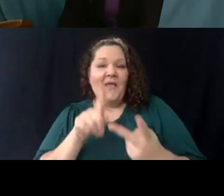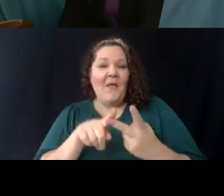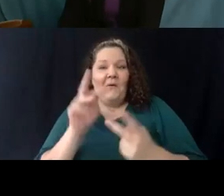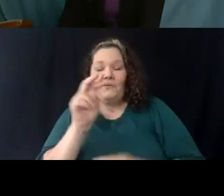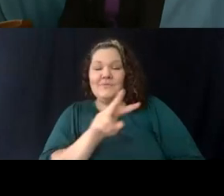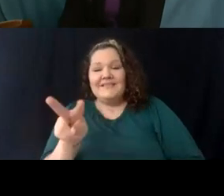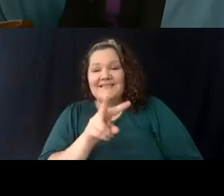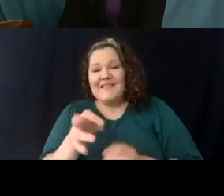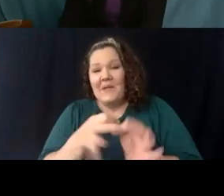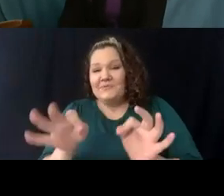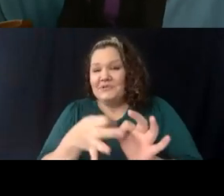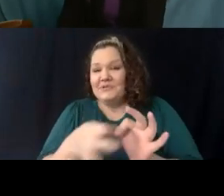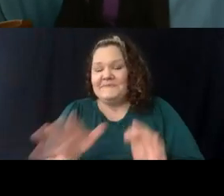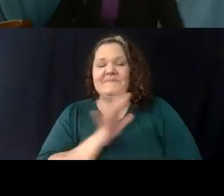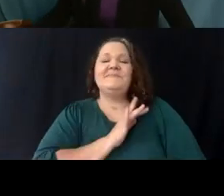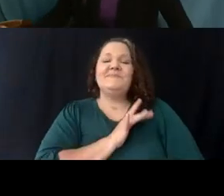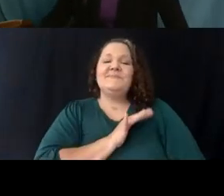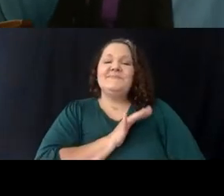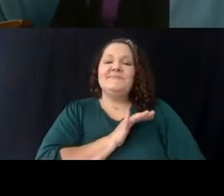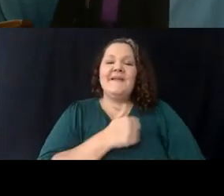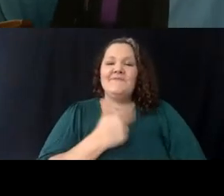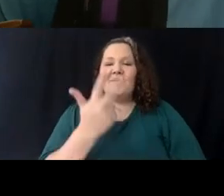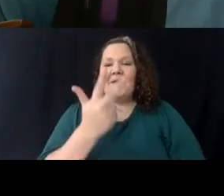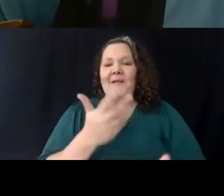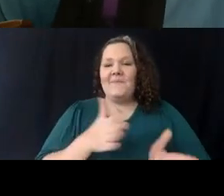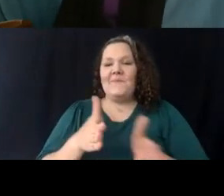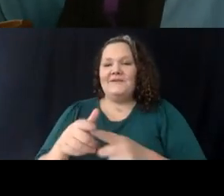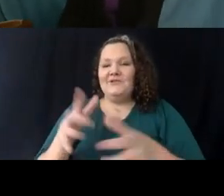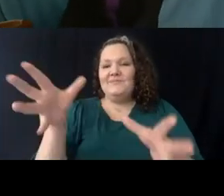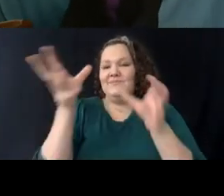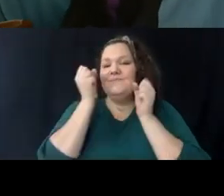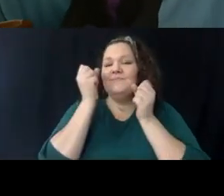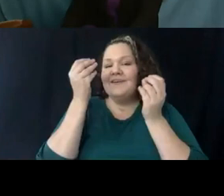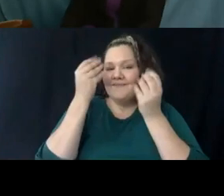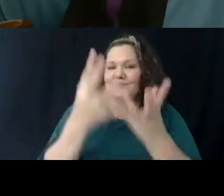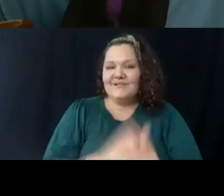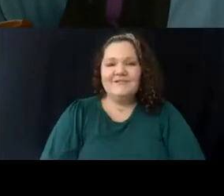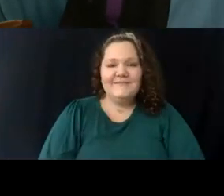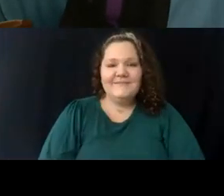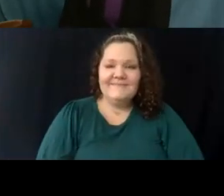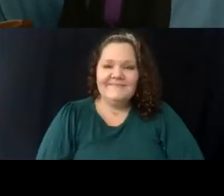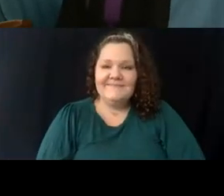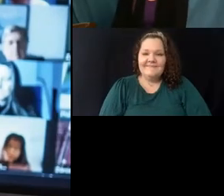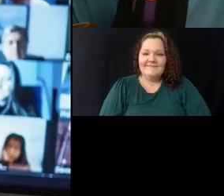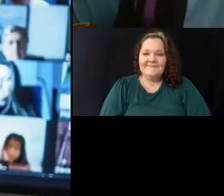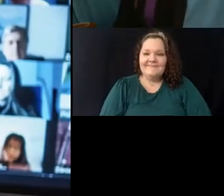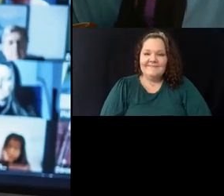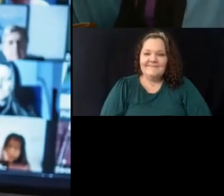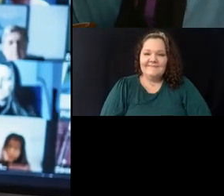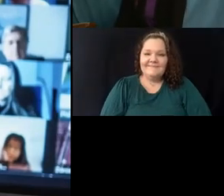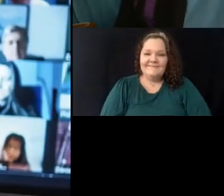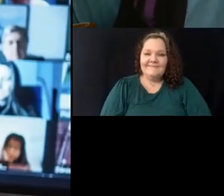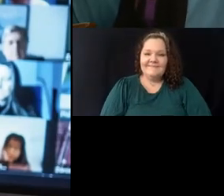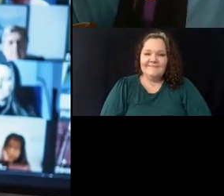I mean, and even right now, in terms of what you are, what you're enjoying, this meeting is quite accessible because we have captioning, we have